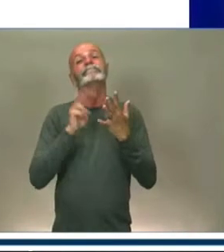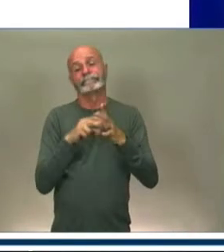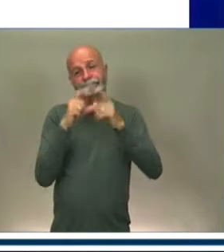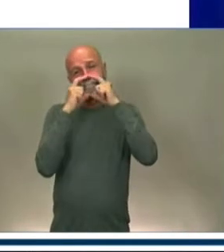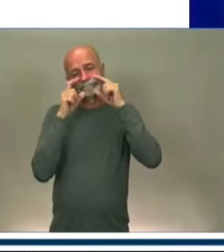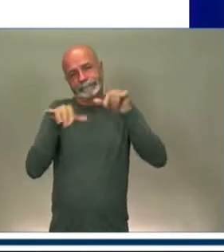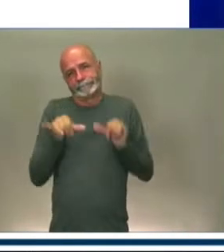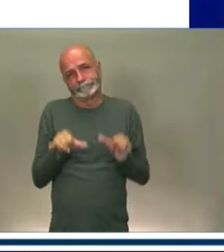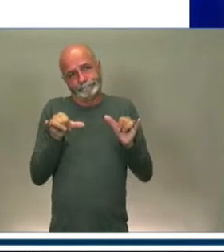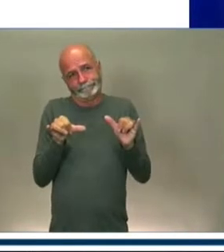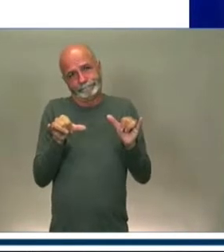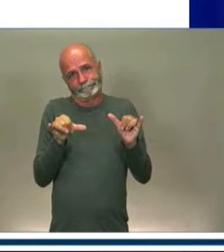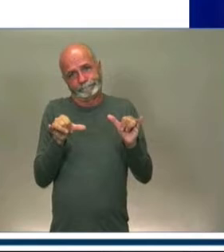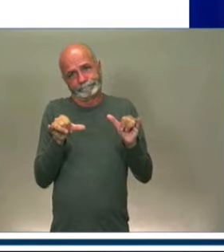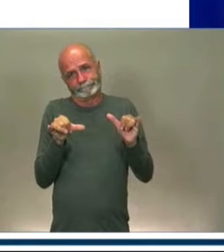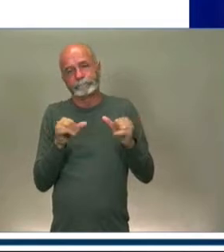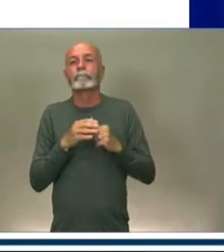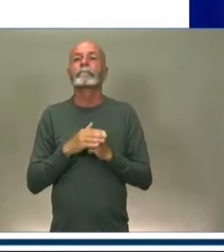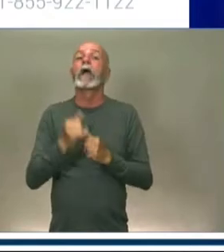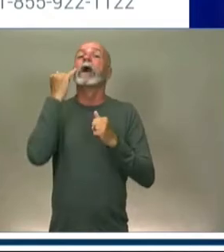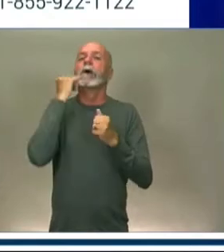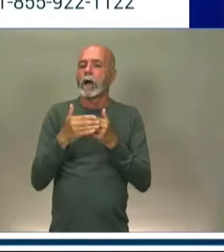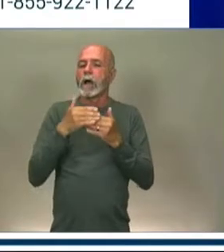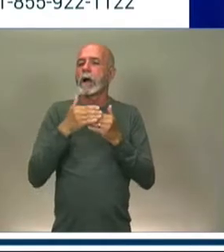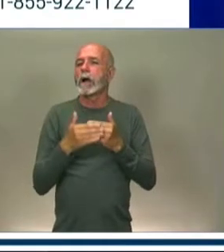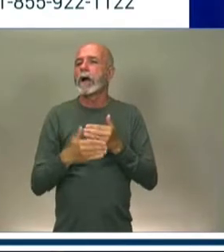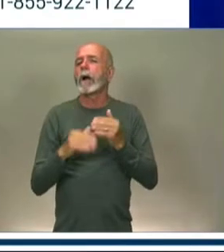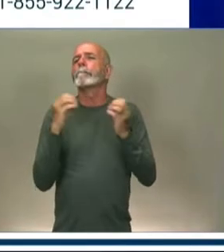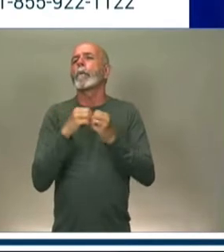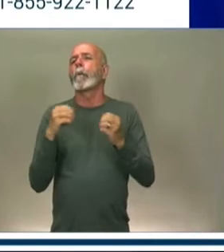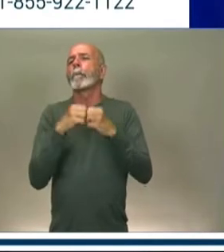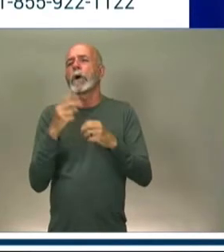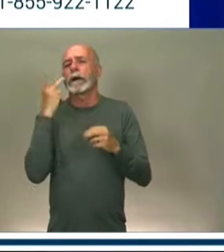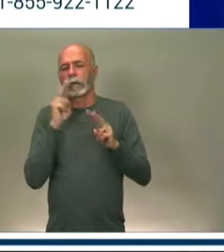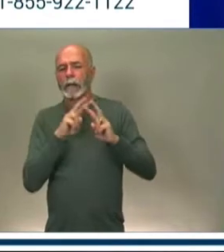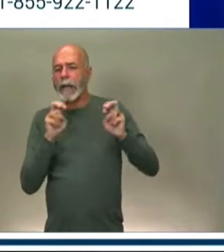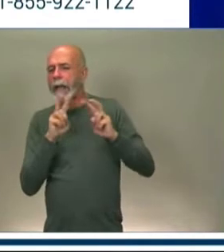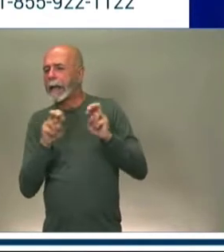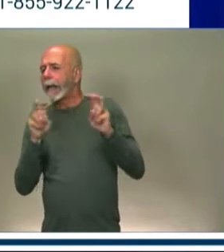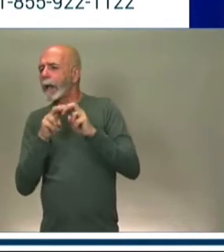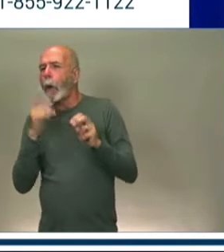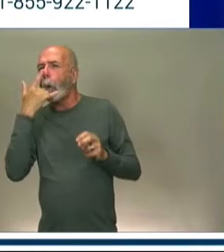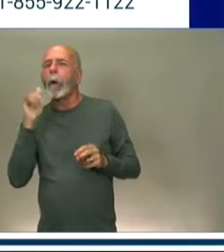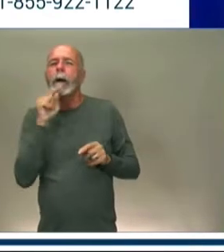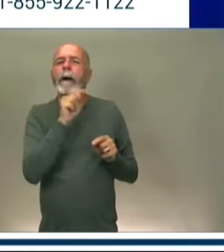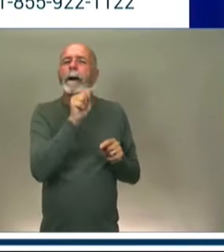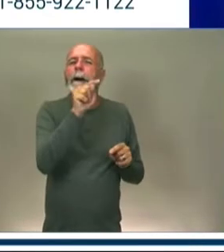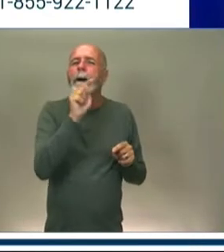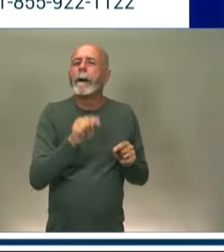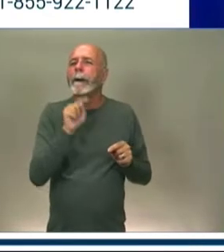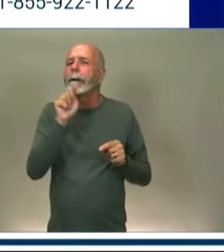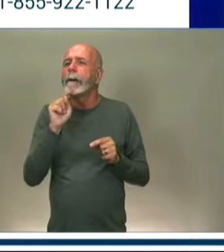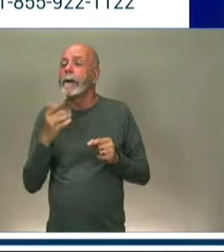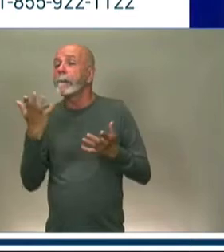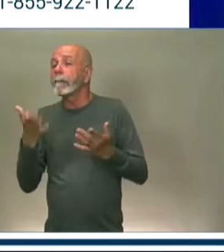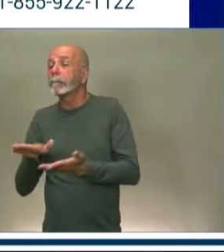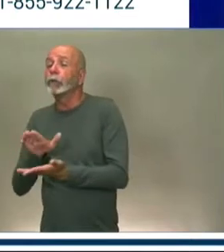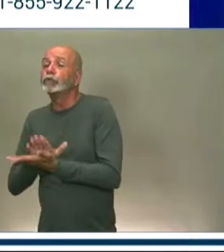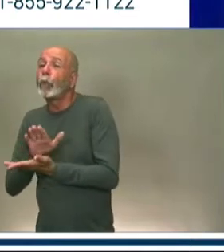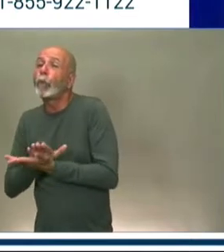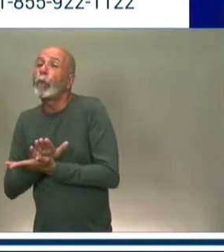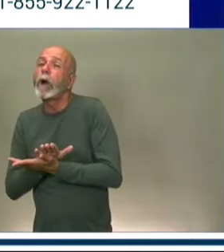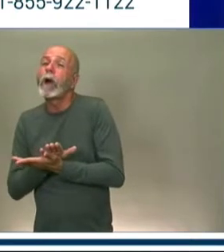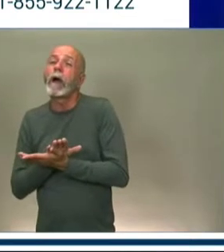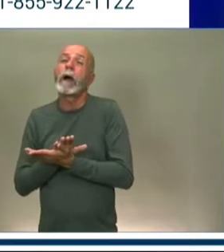will reassess that requirement for phase five and transition to voluntary use of masks in our schools as we get closer.